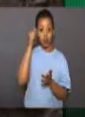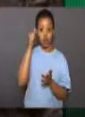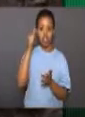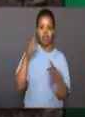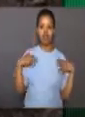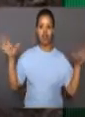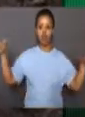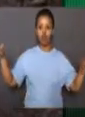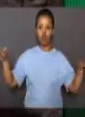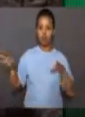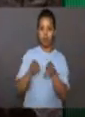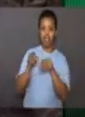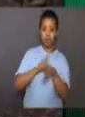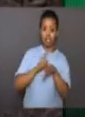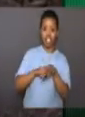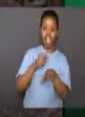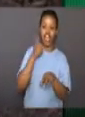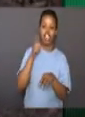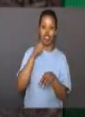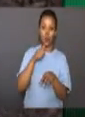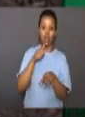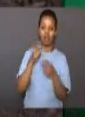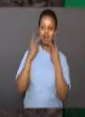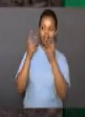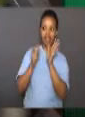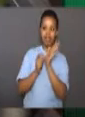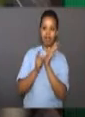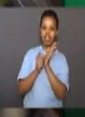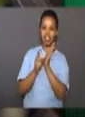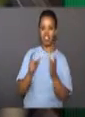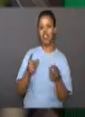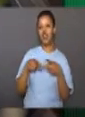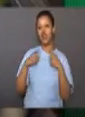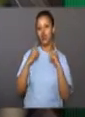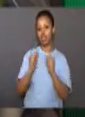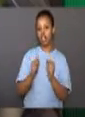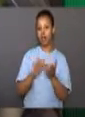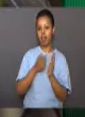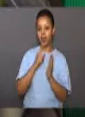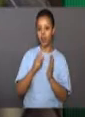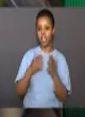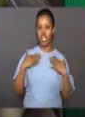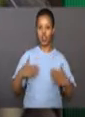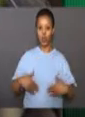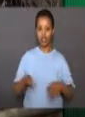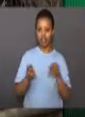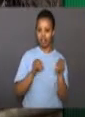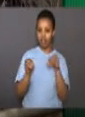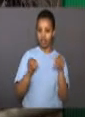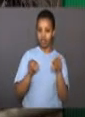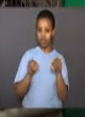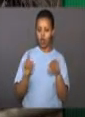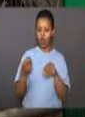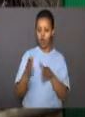making itself known to the female bowerbird by making gestures, moving in a certain